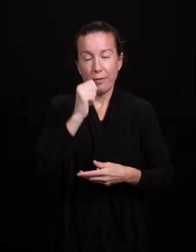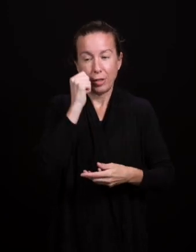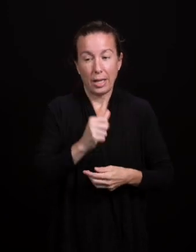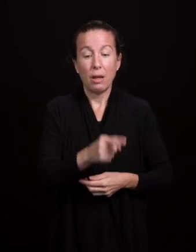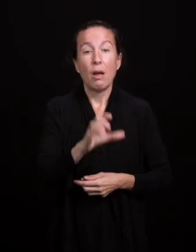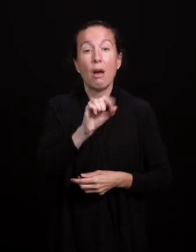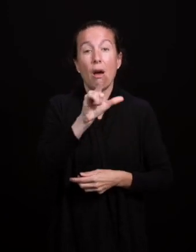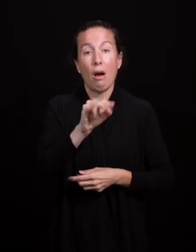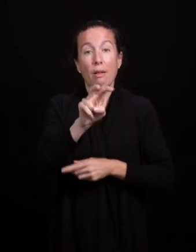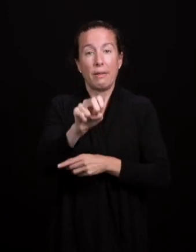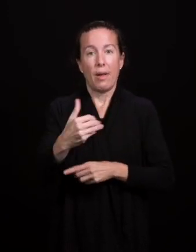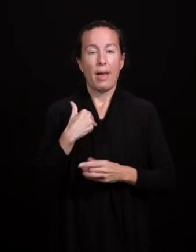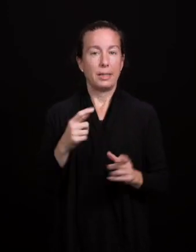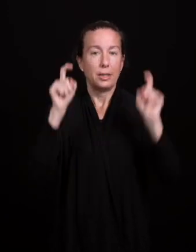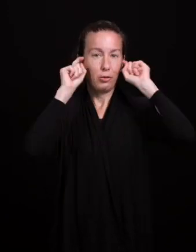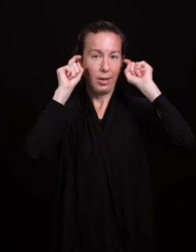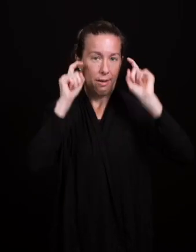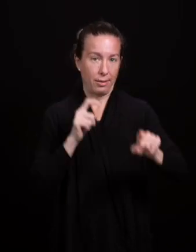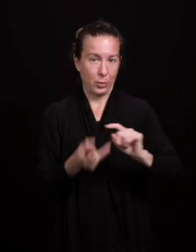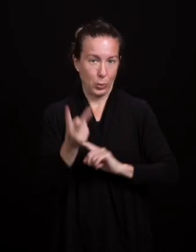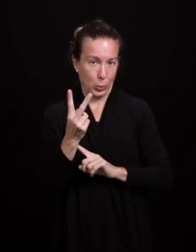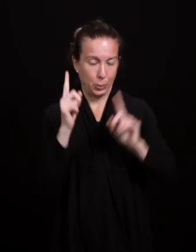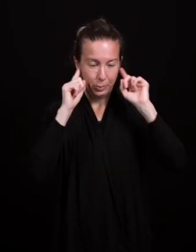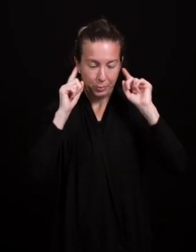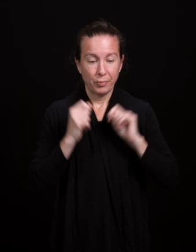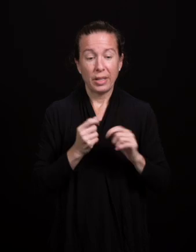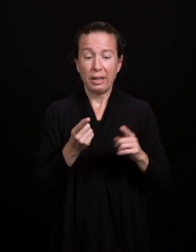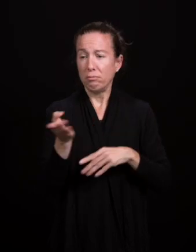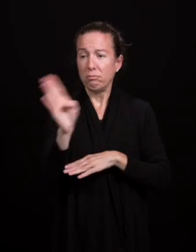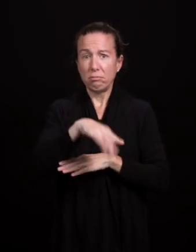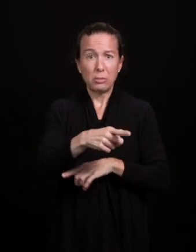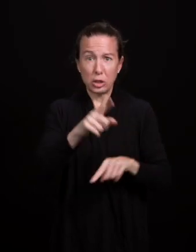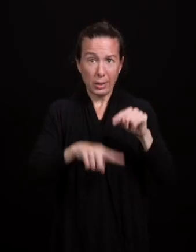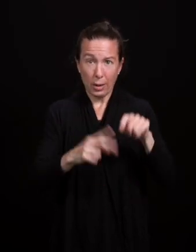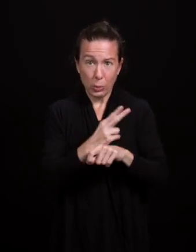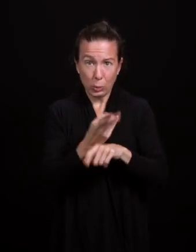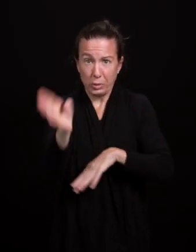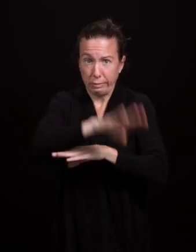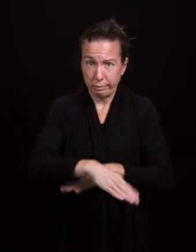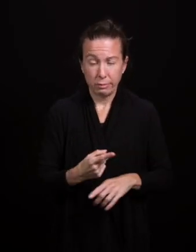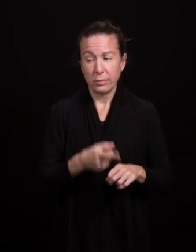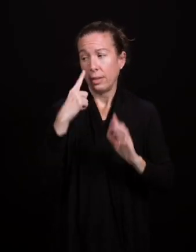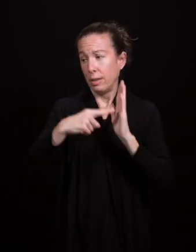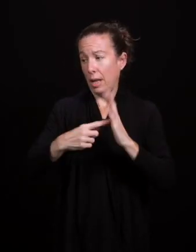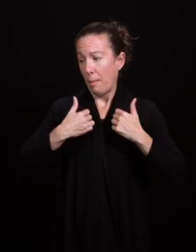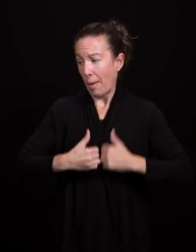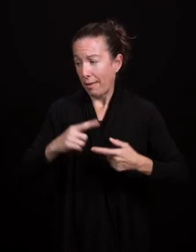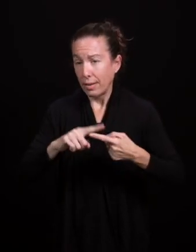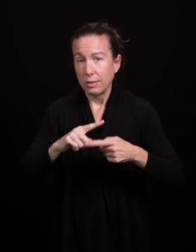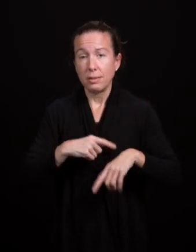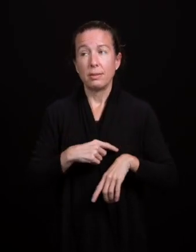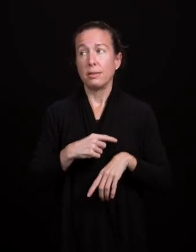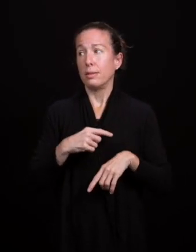ear, and there are many times throughout the day where she can't wear them. If she's taking a bath, if she's sleeping, she's not feeling